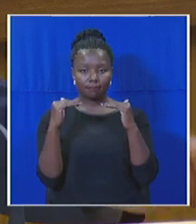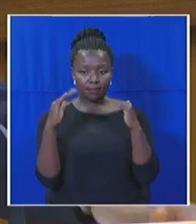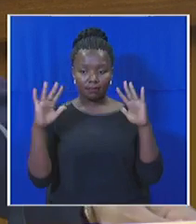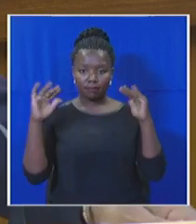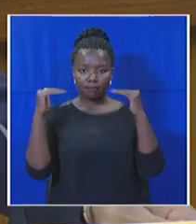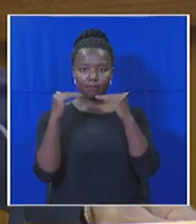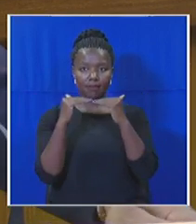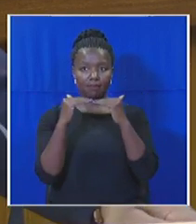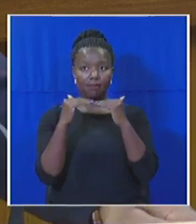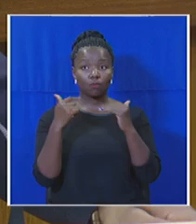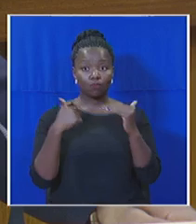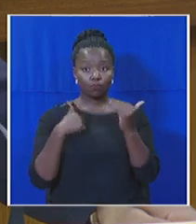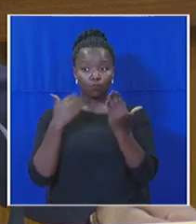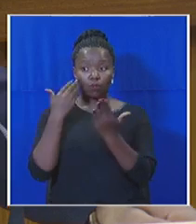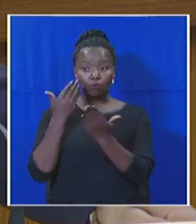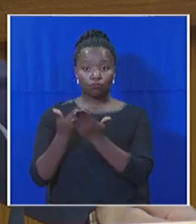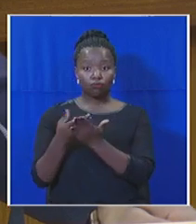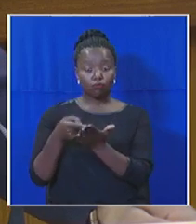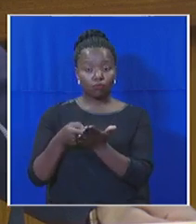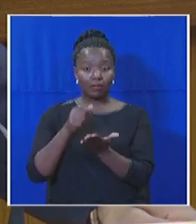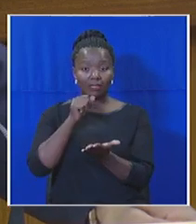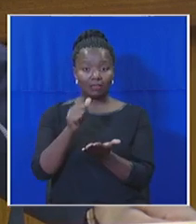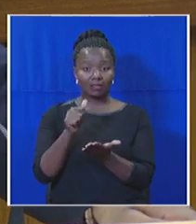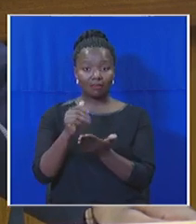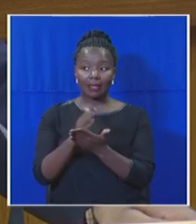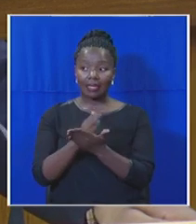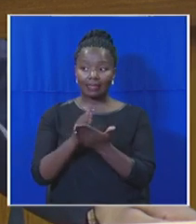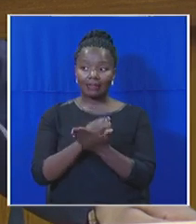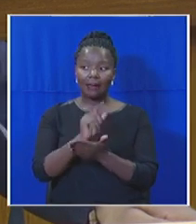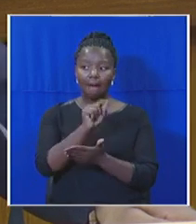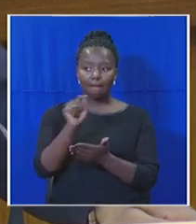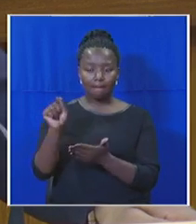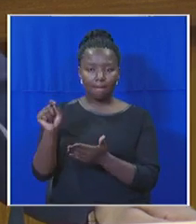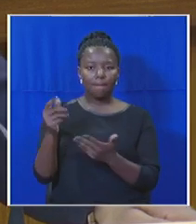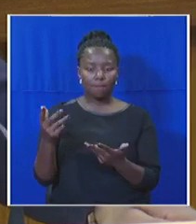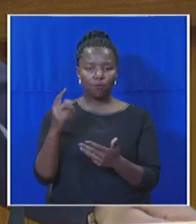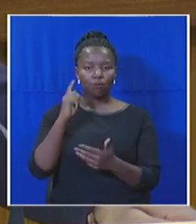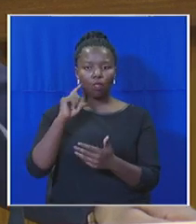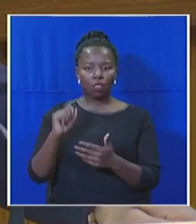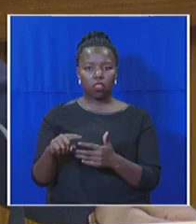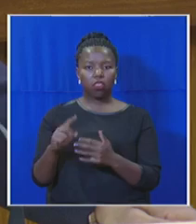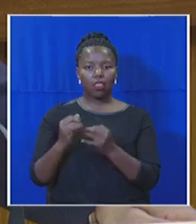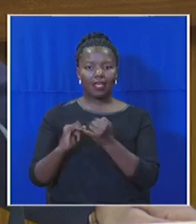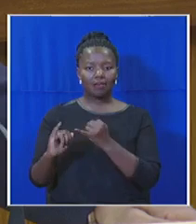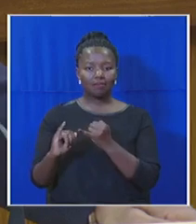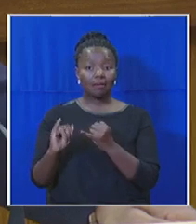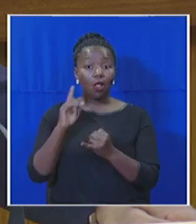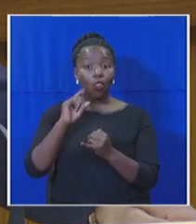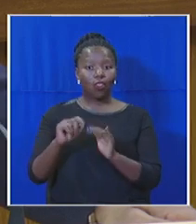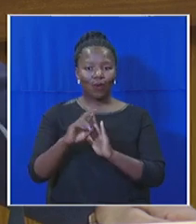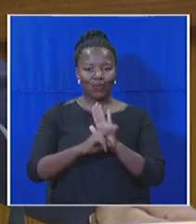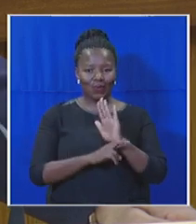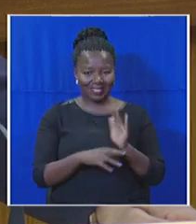there is evidence that there were institutions that abused the issue of the autonomy. So that matter is going to